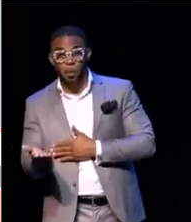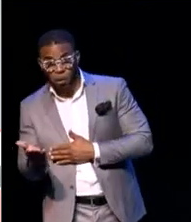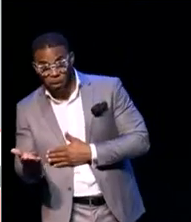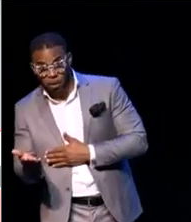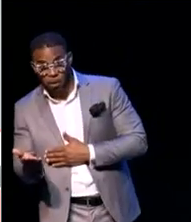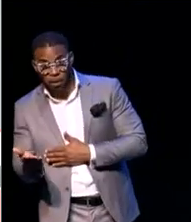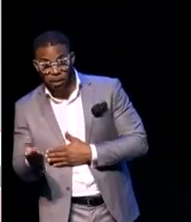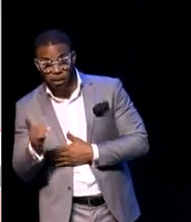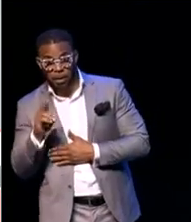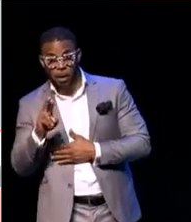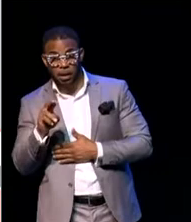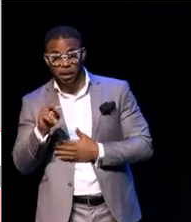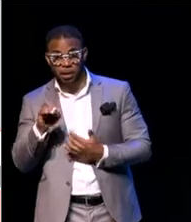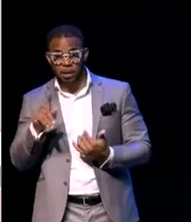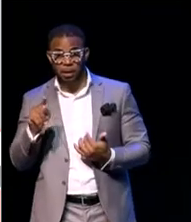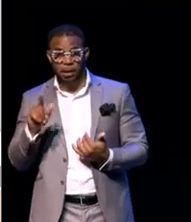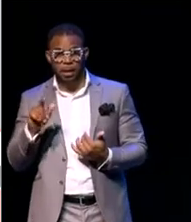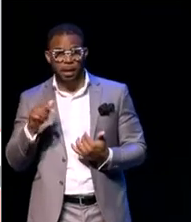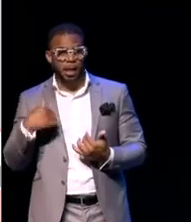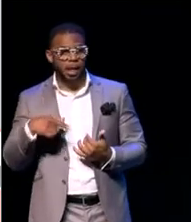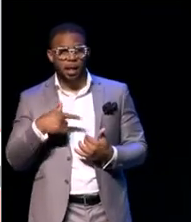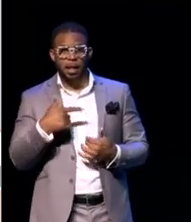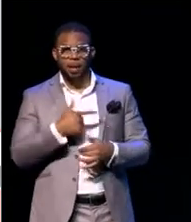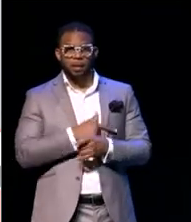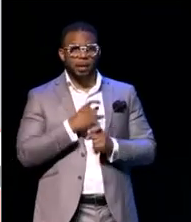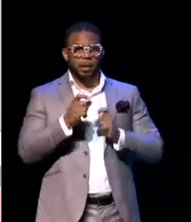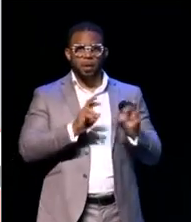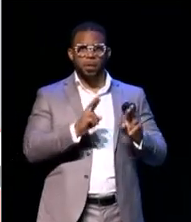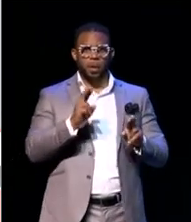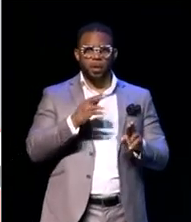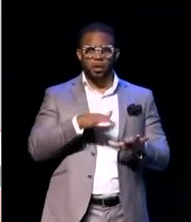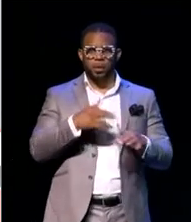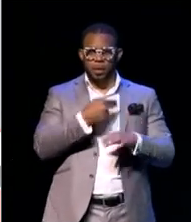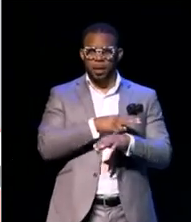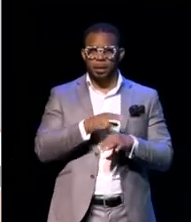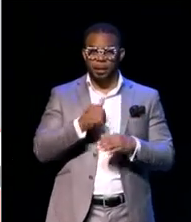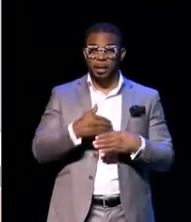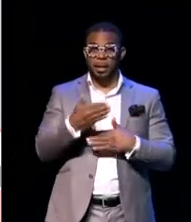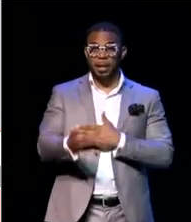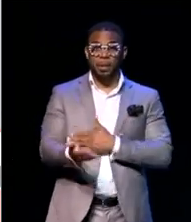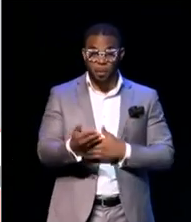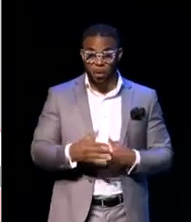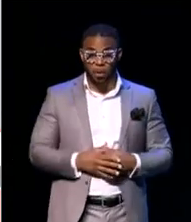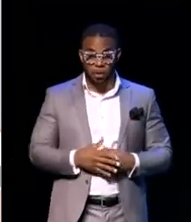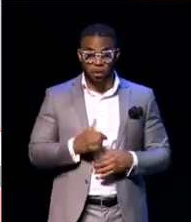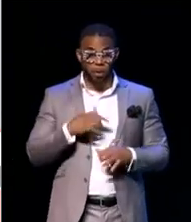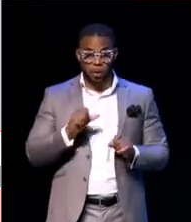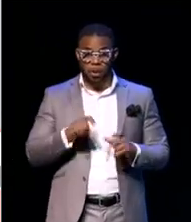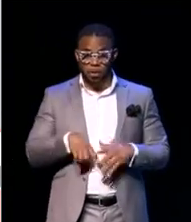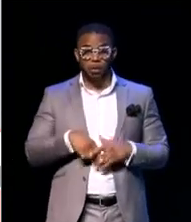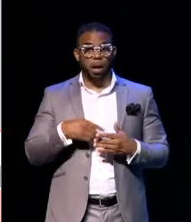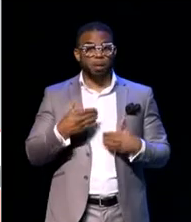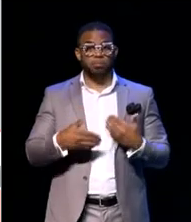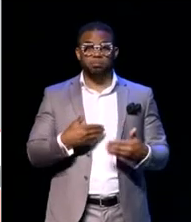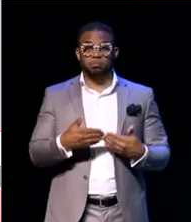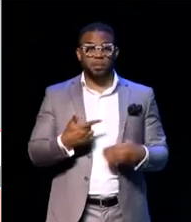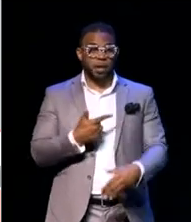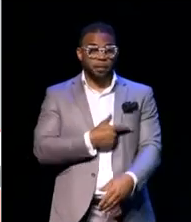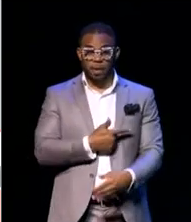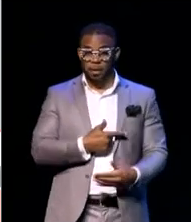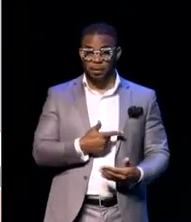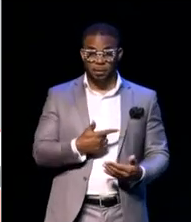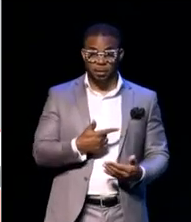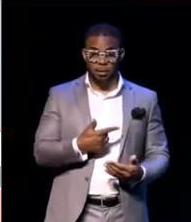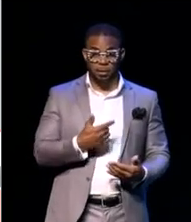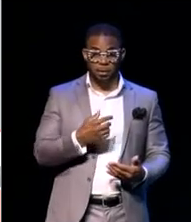morning, Dr. Nesbitt had us the vaccines at Children's Hospital that next morning so we could start